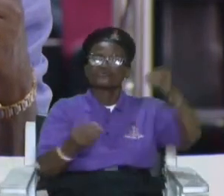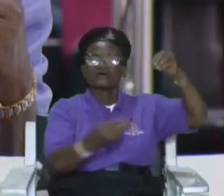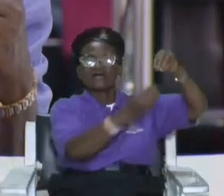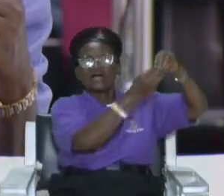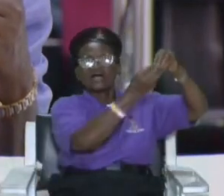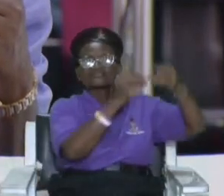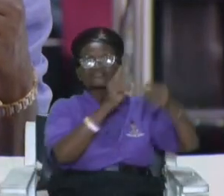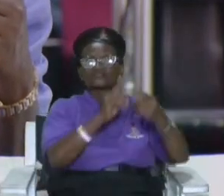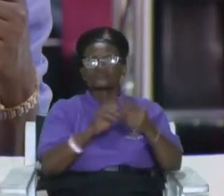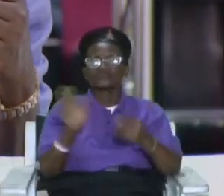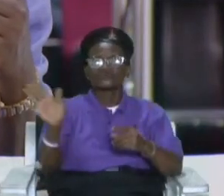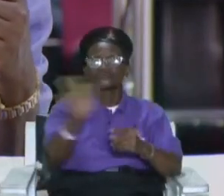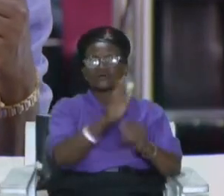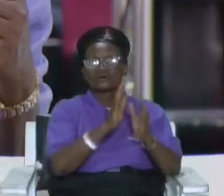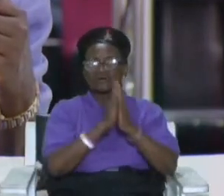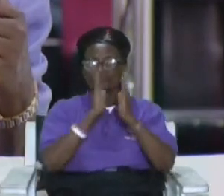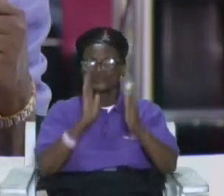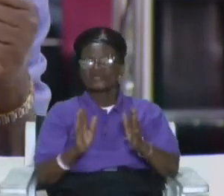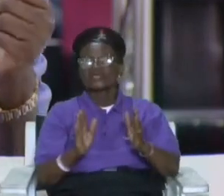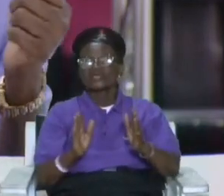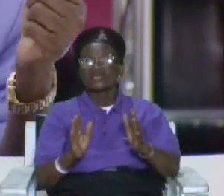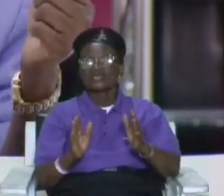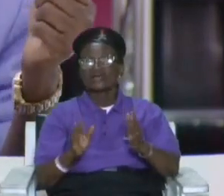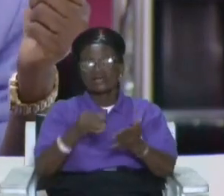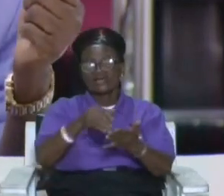list, prayer point number 6.